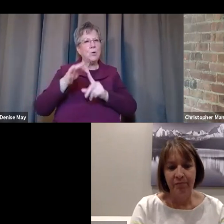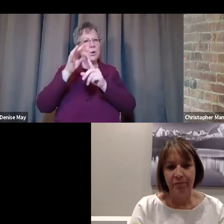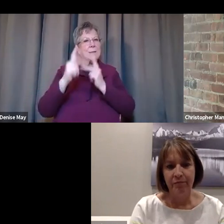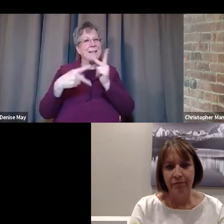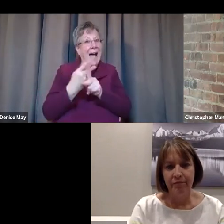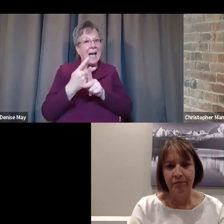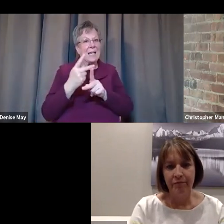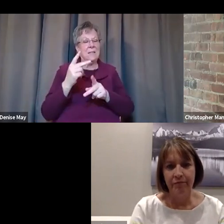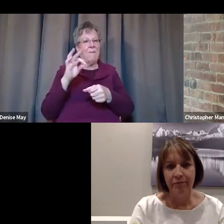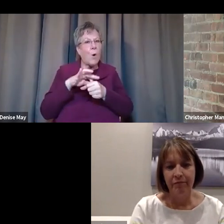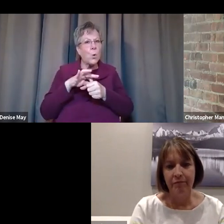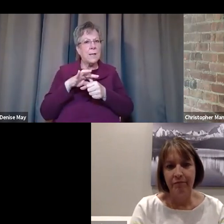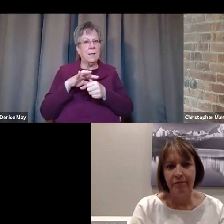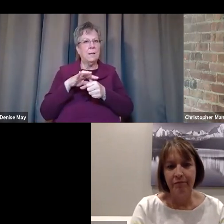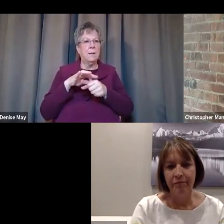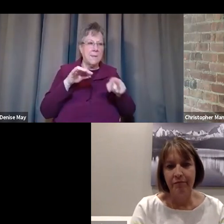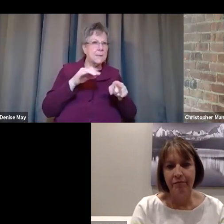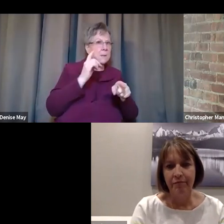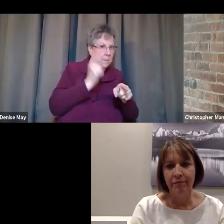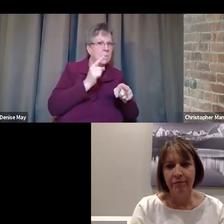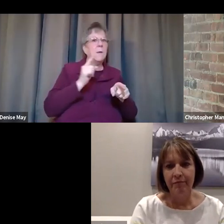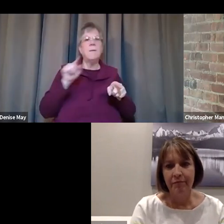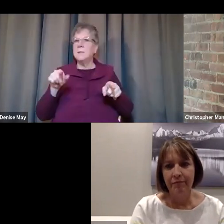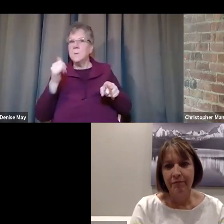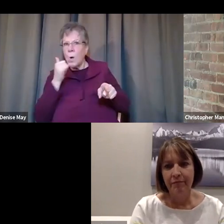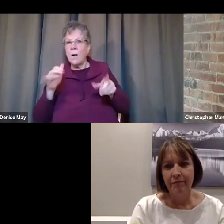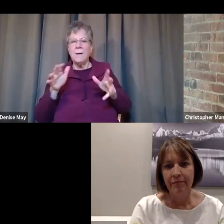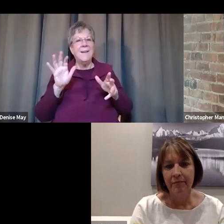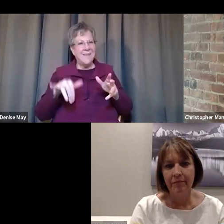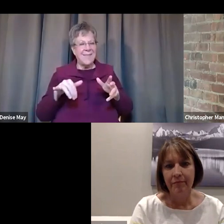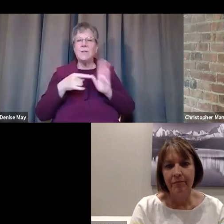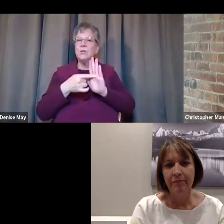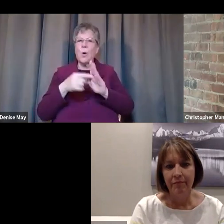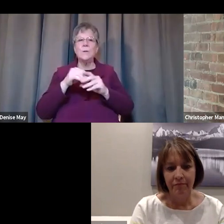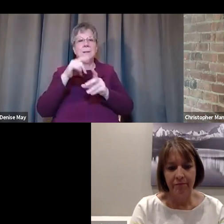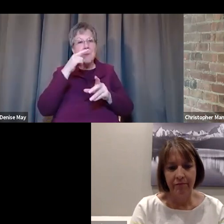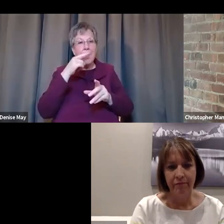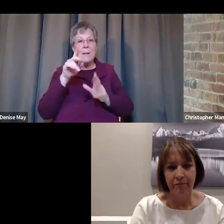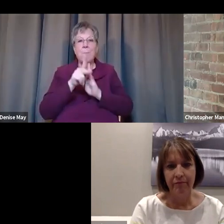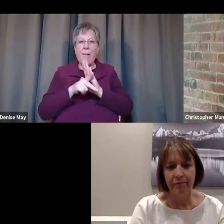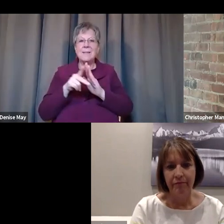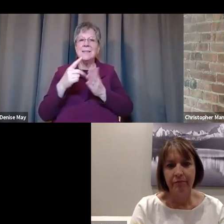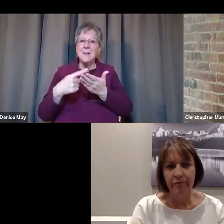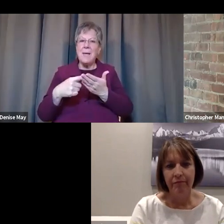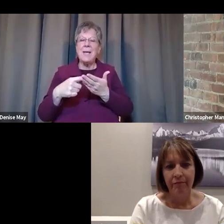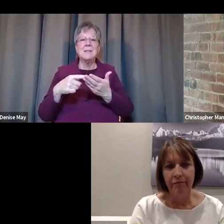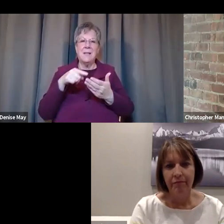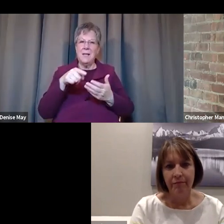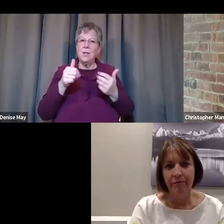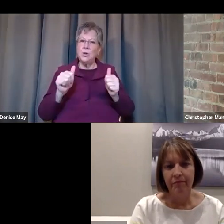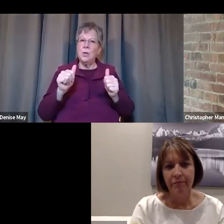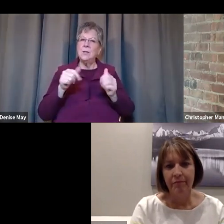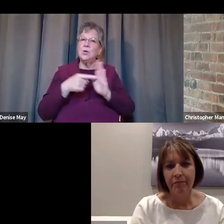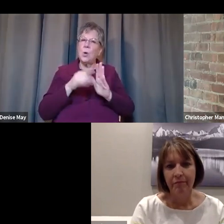voting, that plays out in public policy debates, so that there's a more entrenched